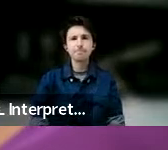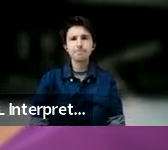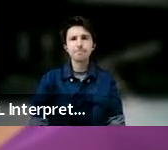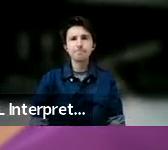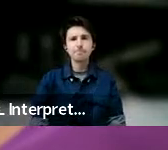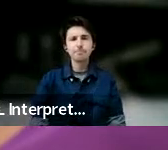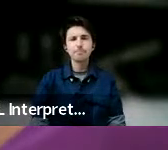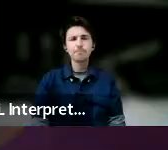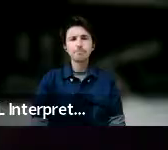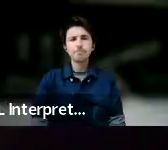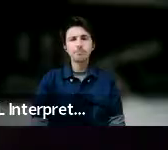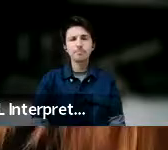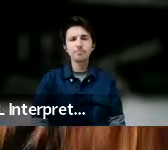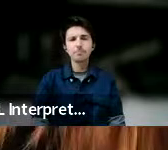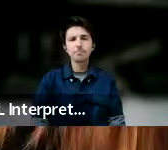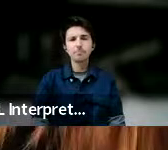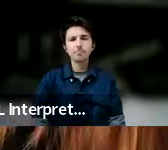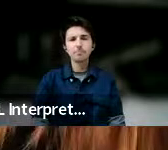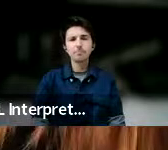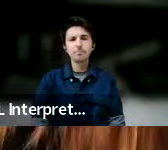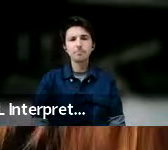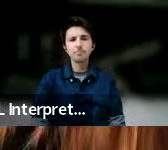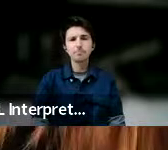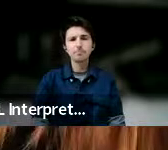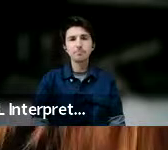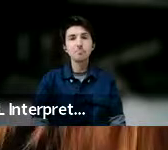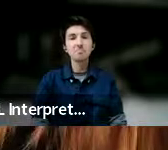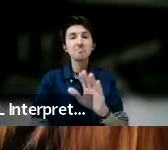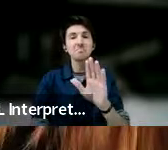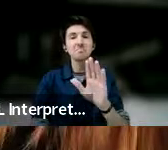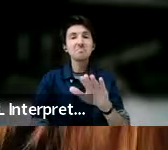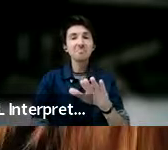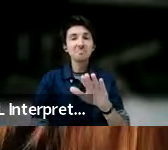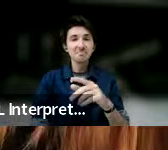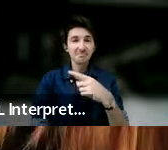So this is a good known fact. If the background actor is